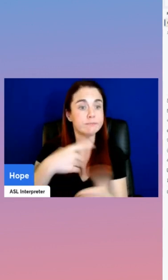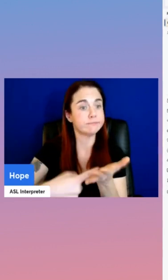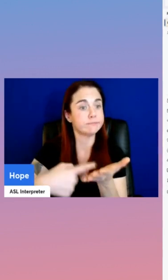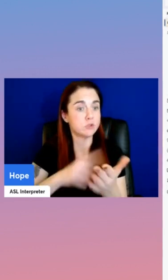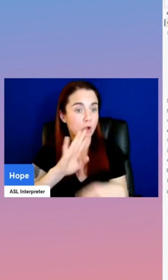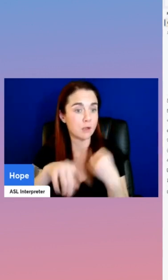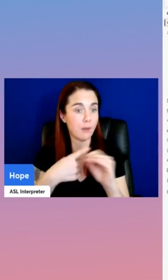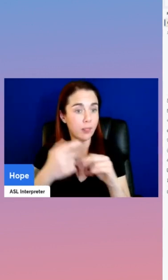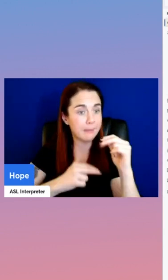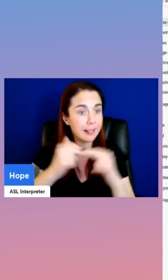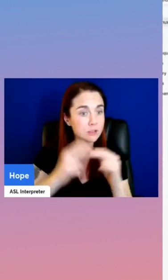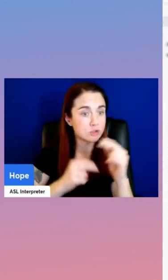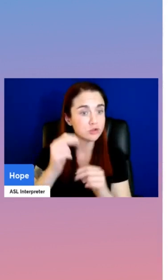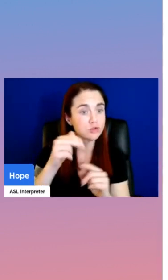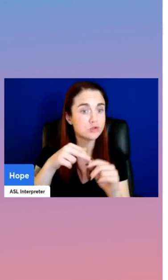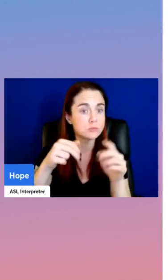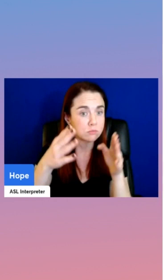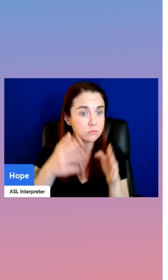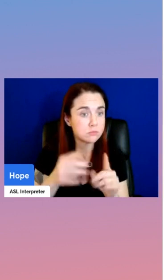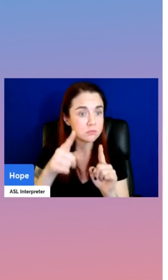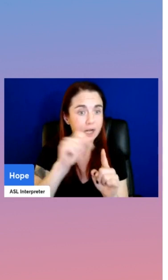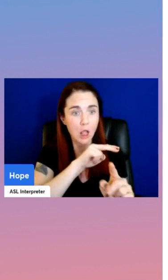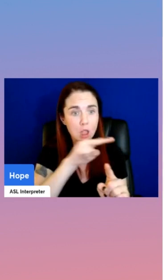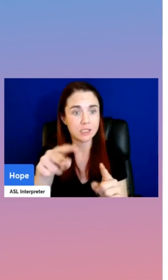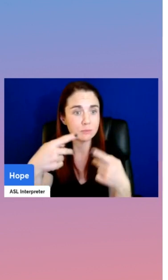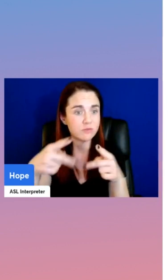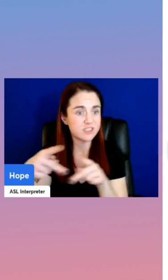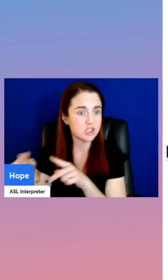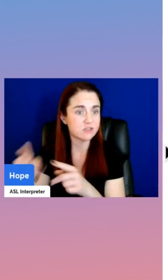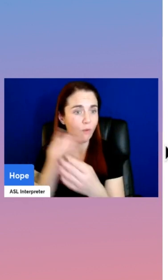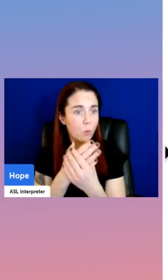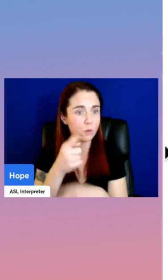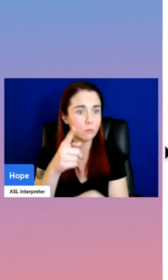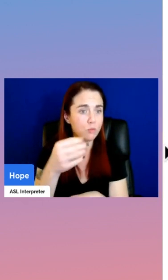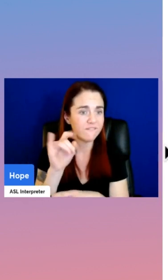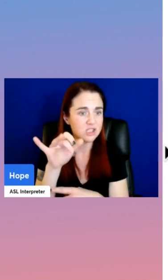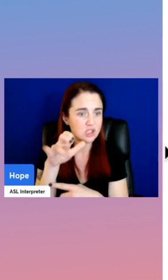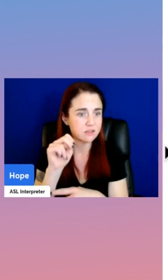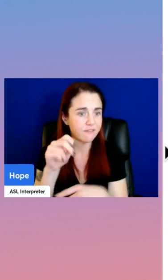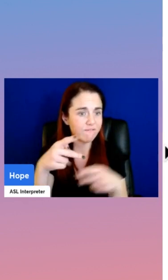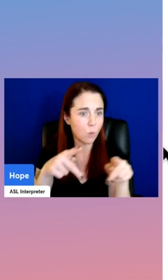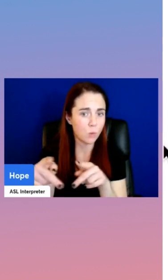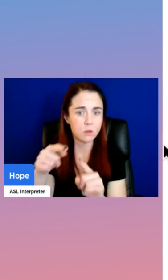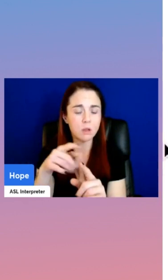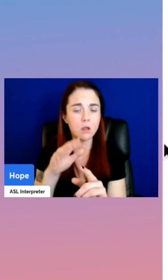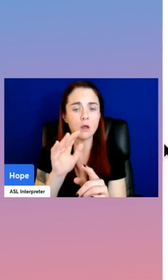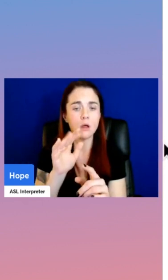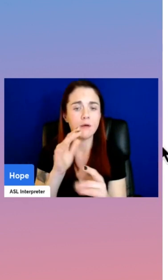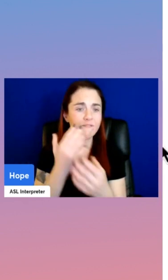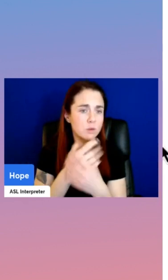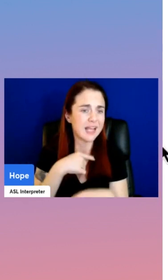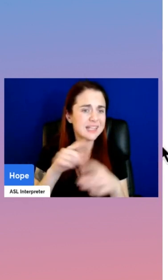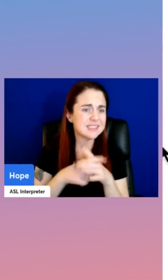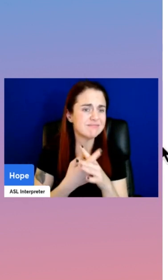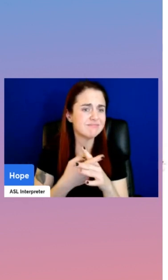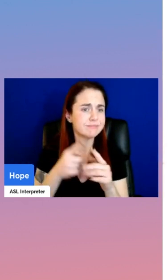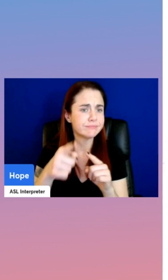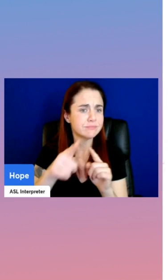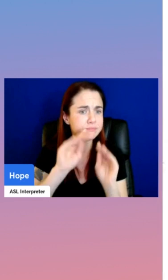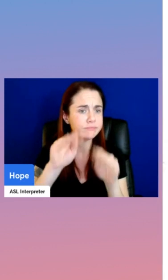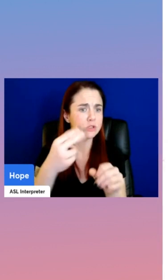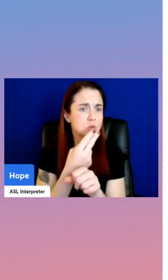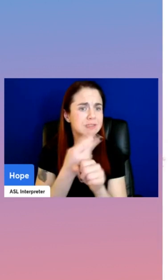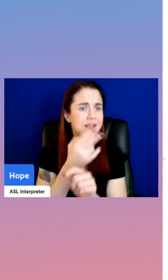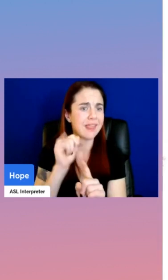let's have a look at the provisioners folders. So the provisioners folders is something that I decided to implement, which is to split